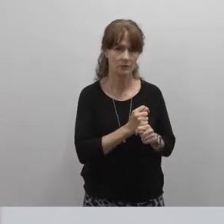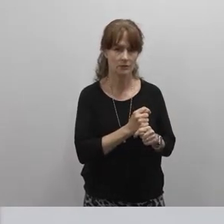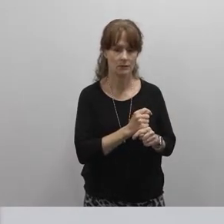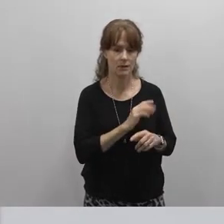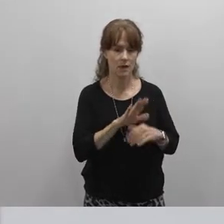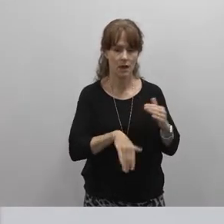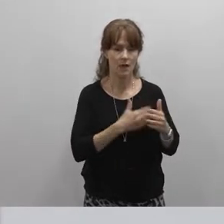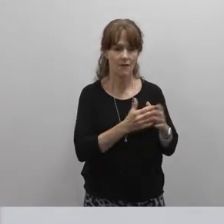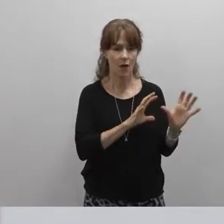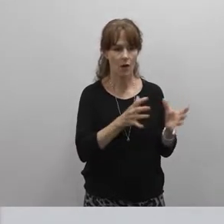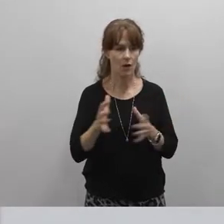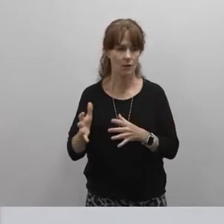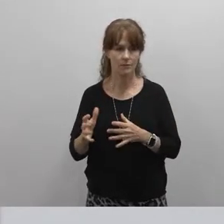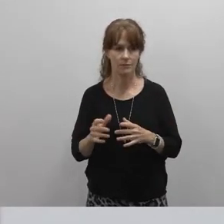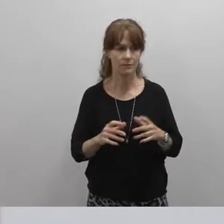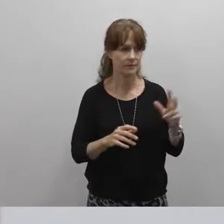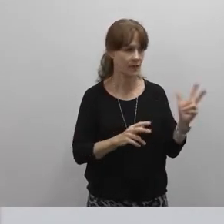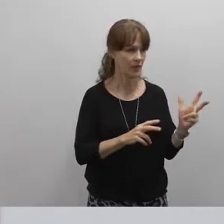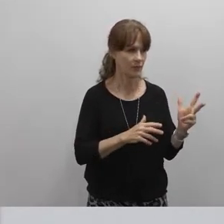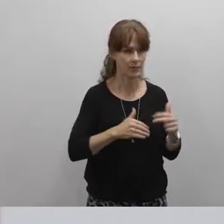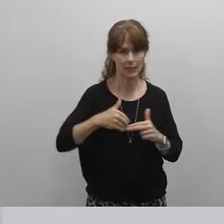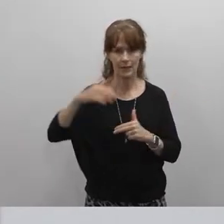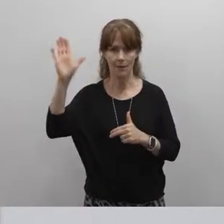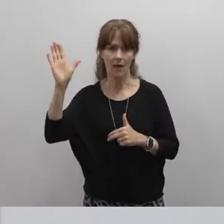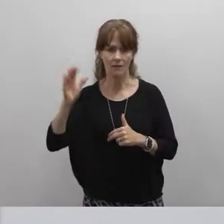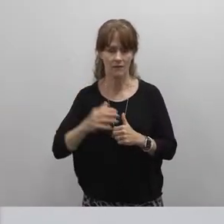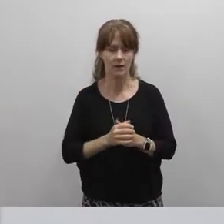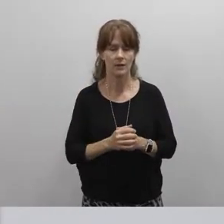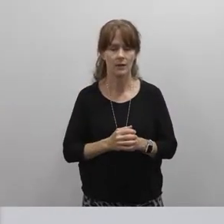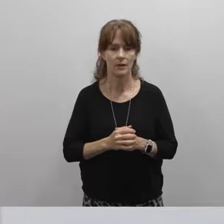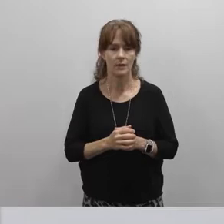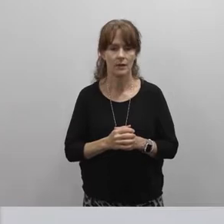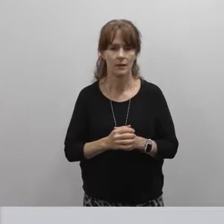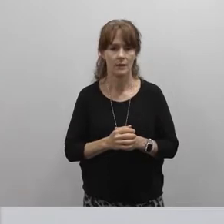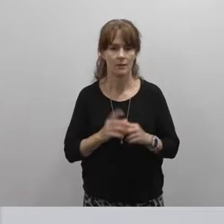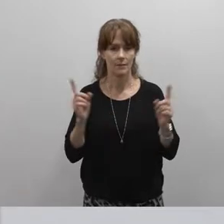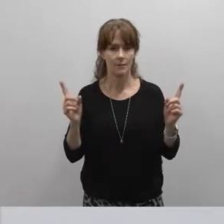all categories, class 3 and above. And